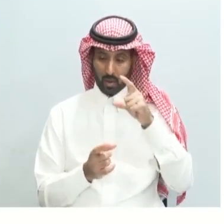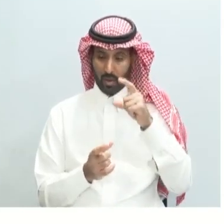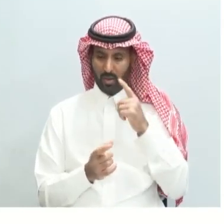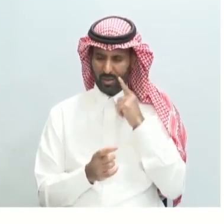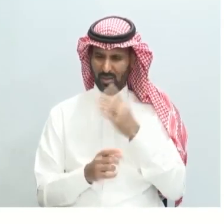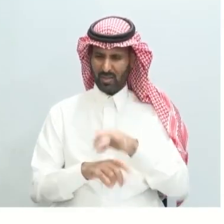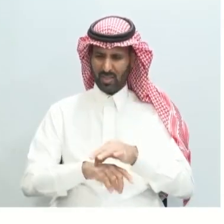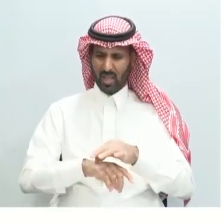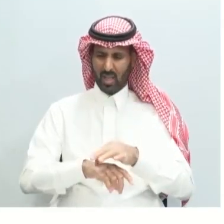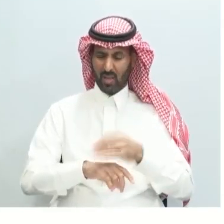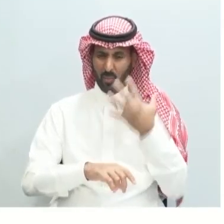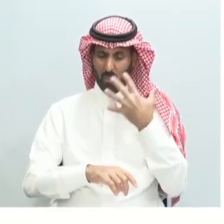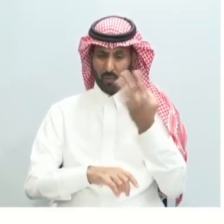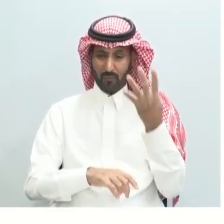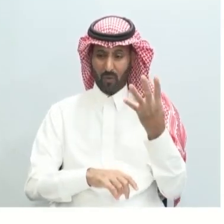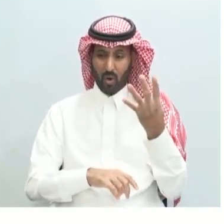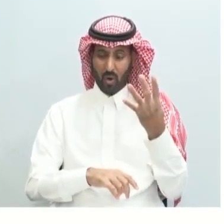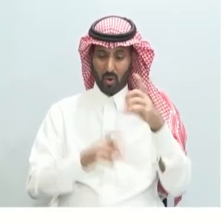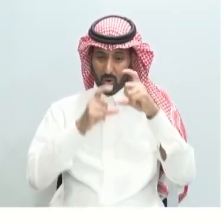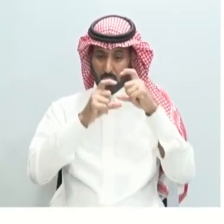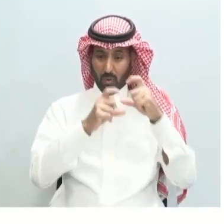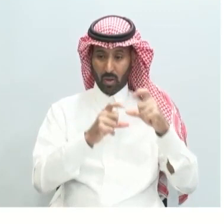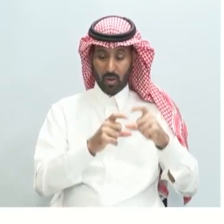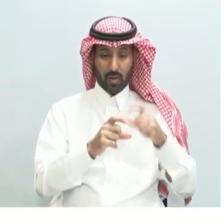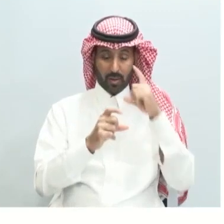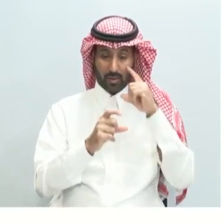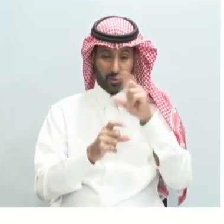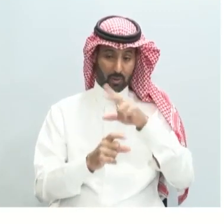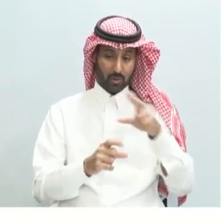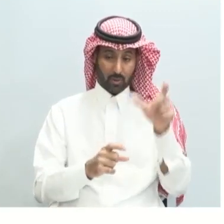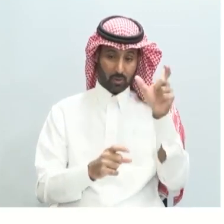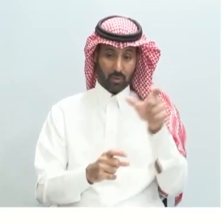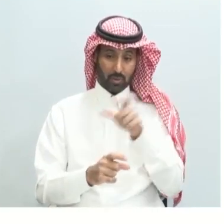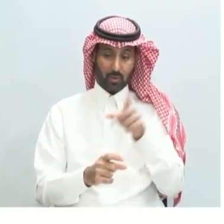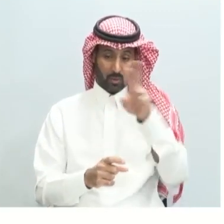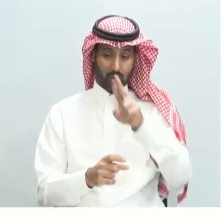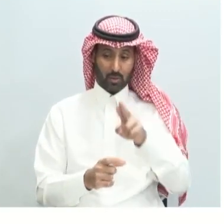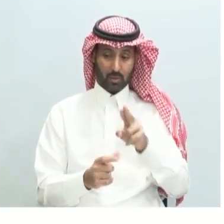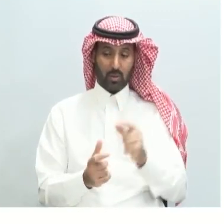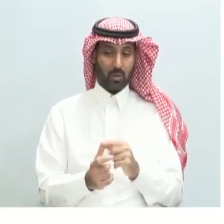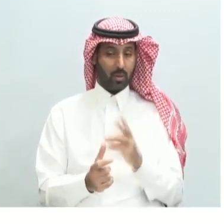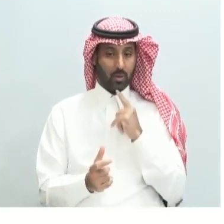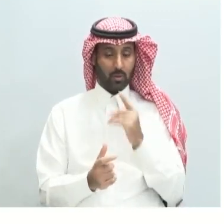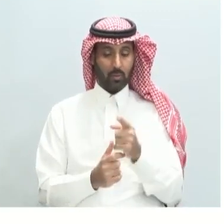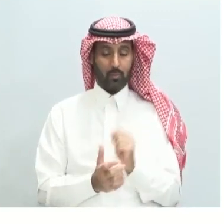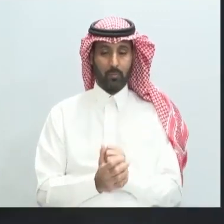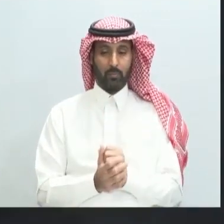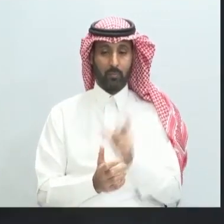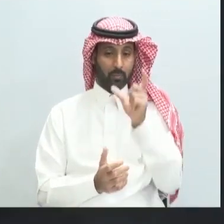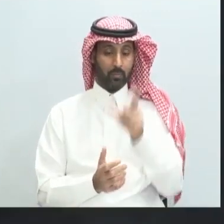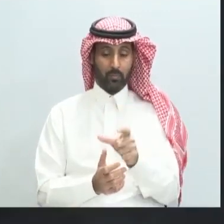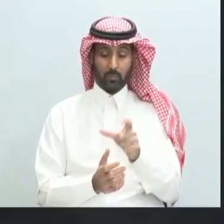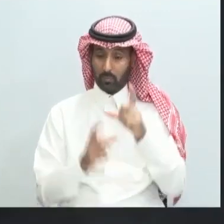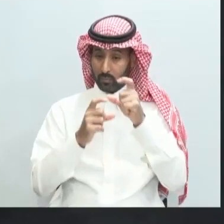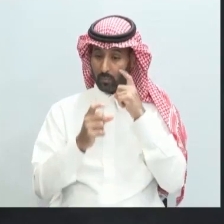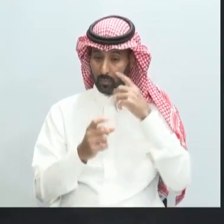books, you will have four pictures with four different questions. And what you're going to do with these